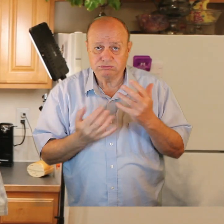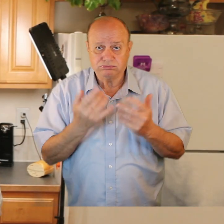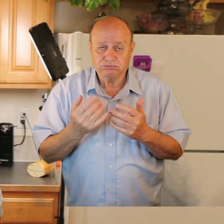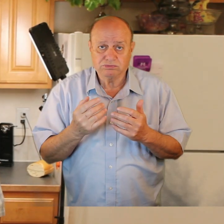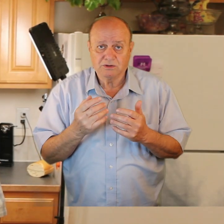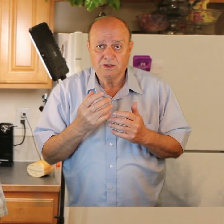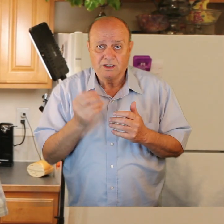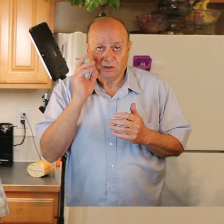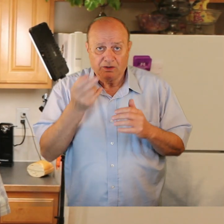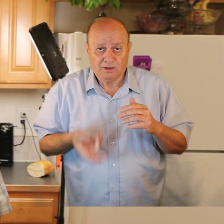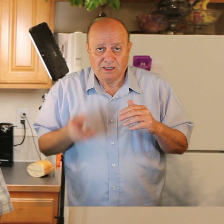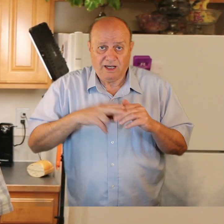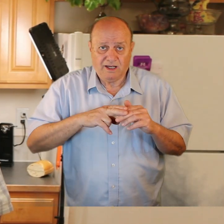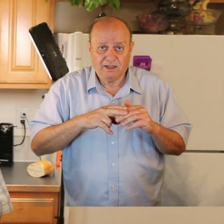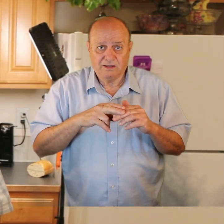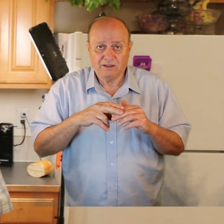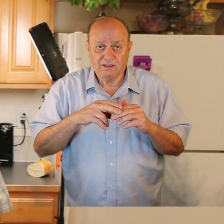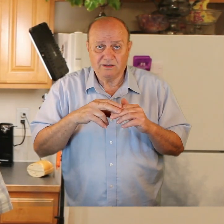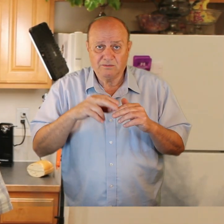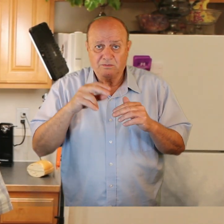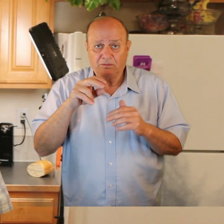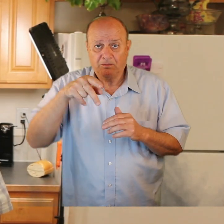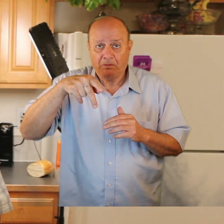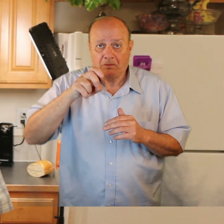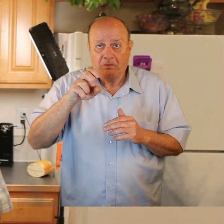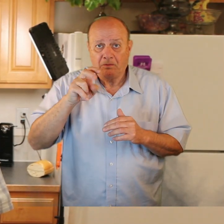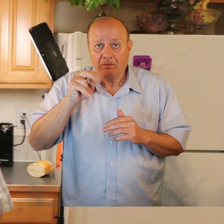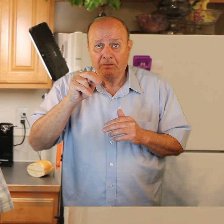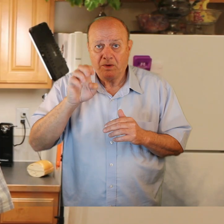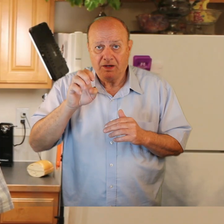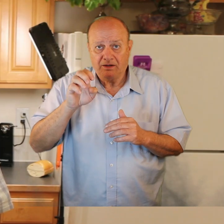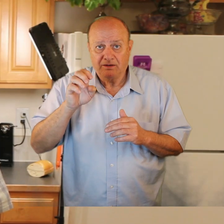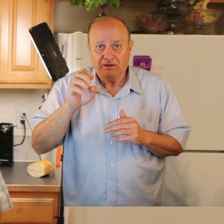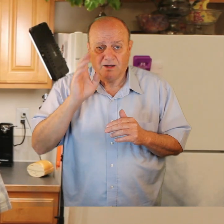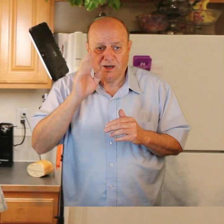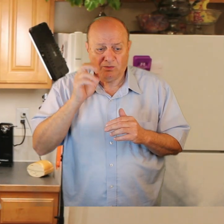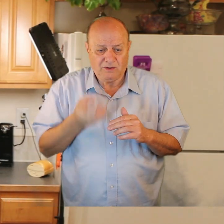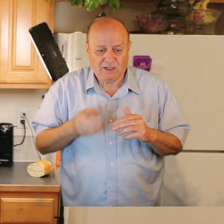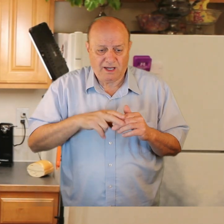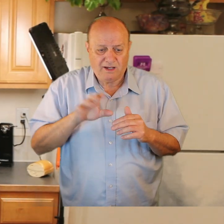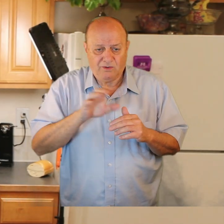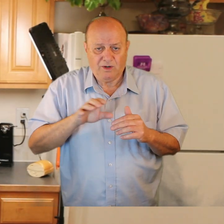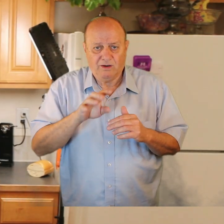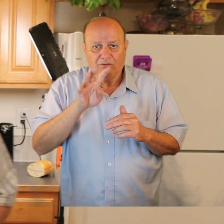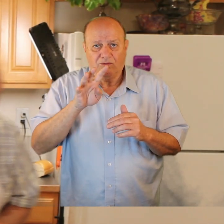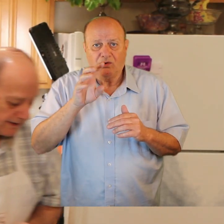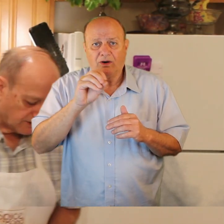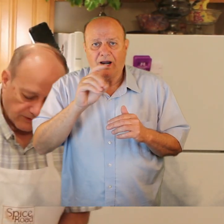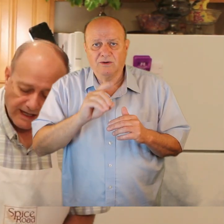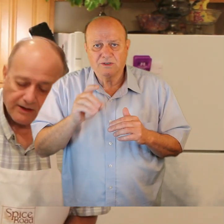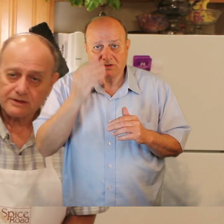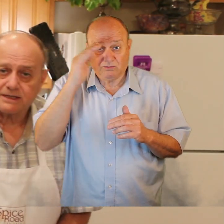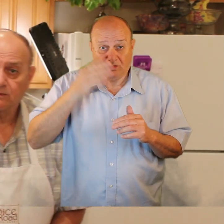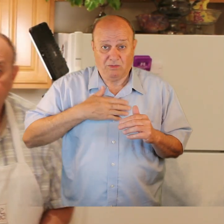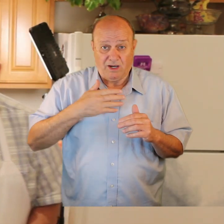boil. I'm going to put in the pasta. For my family size, I'm going to be putting in about 4 ounces of pasta. What I'd like to